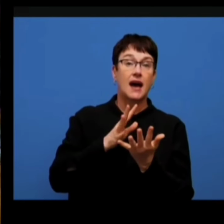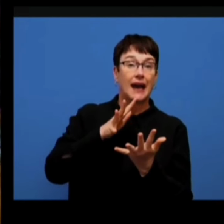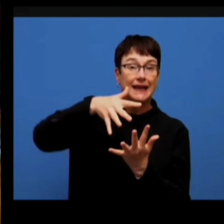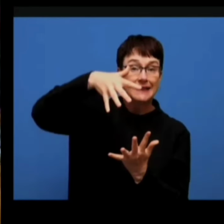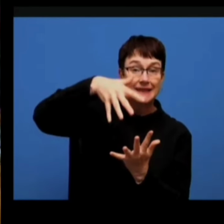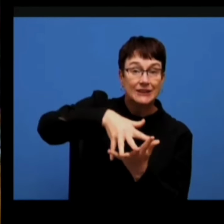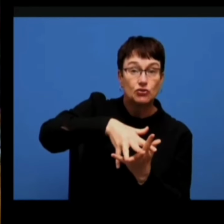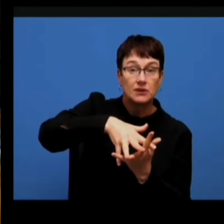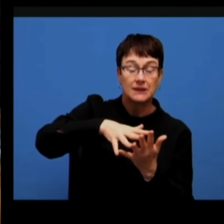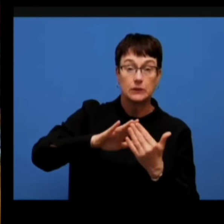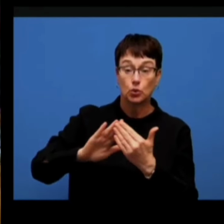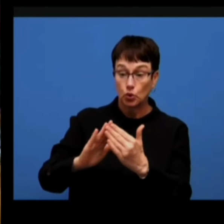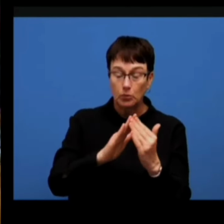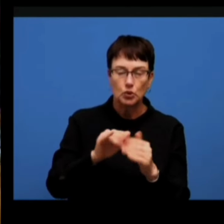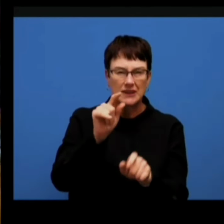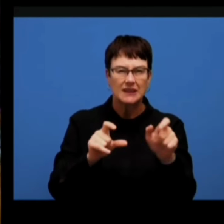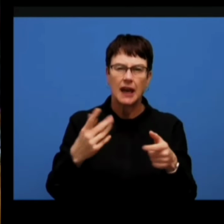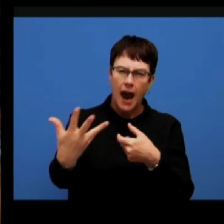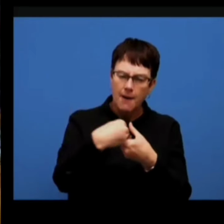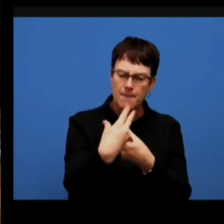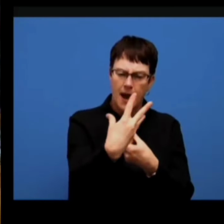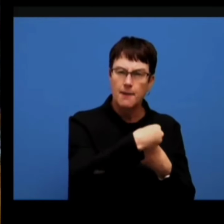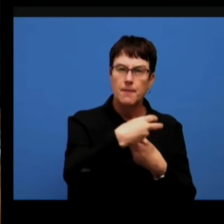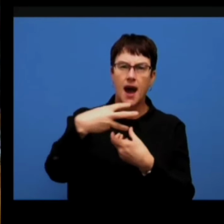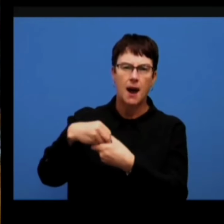the landmark Security Council